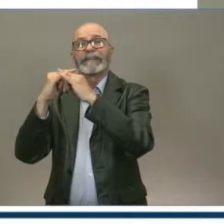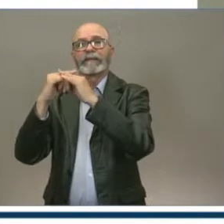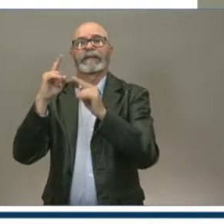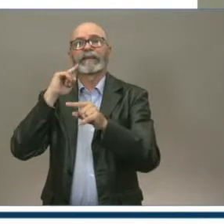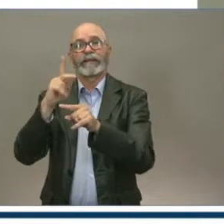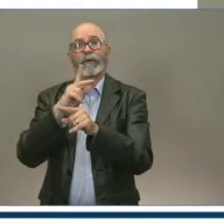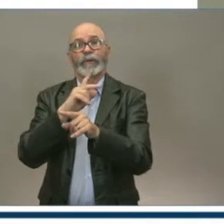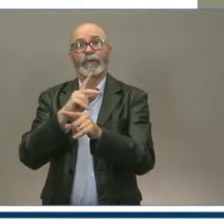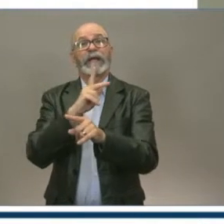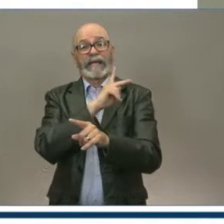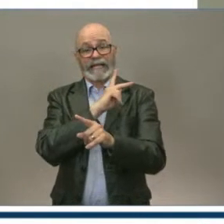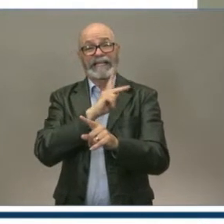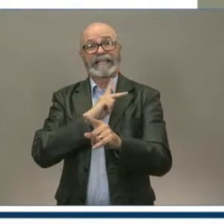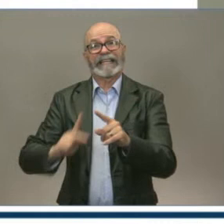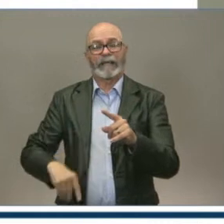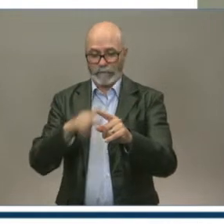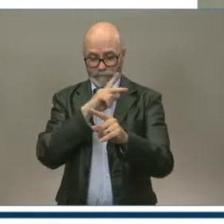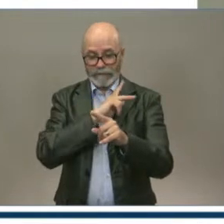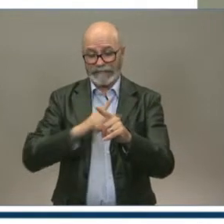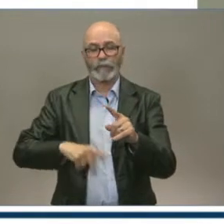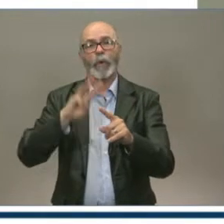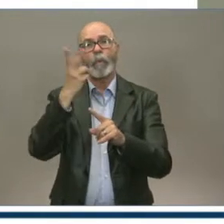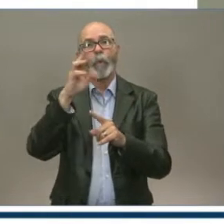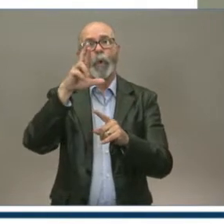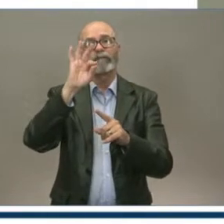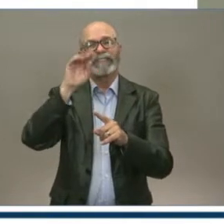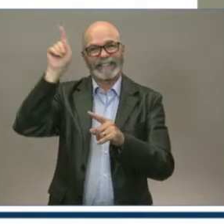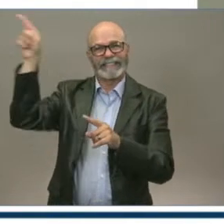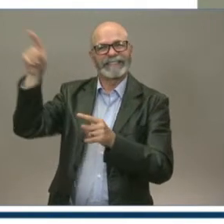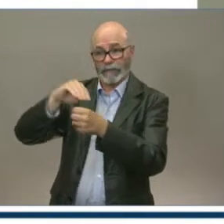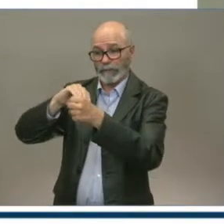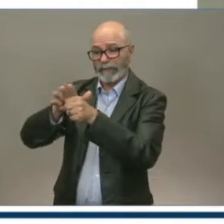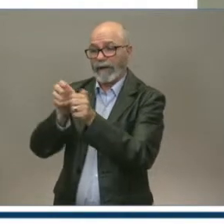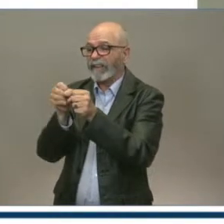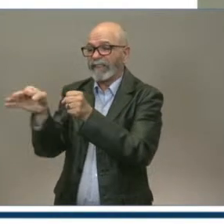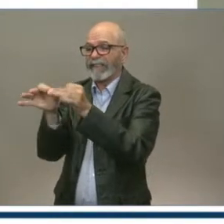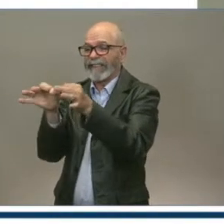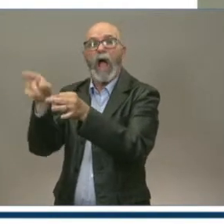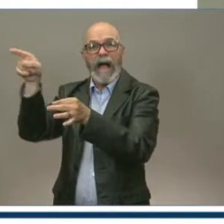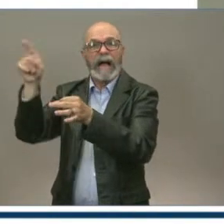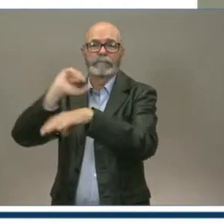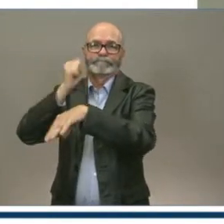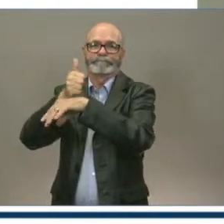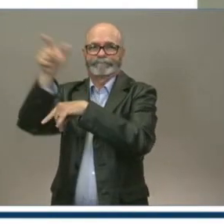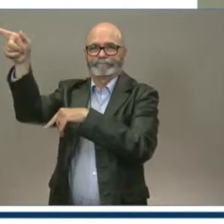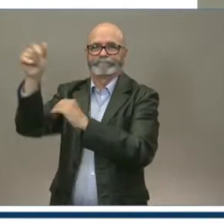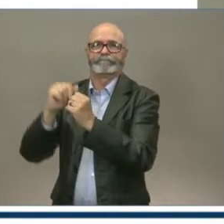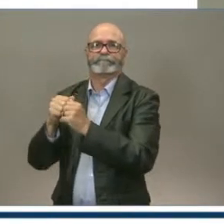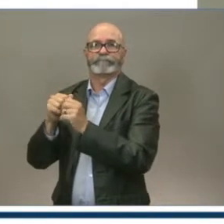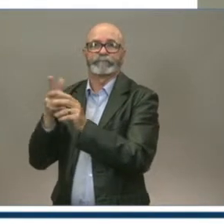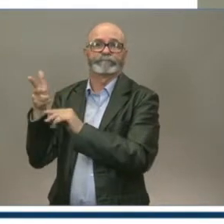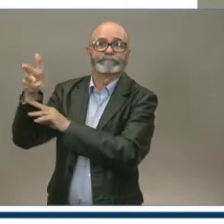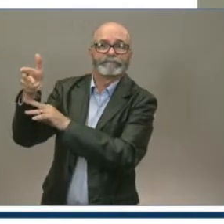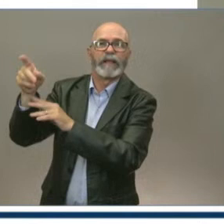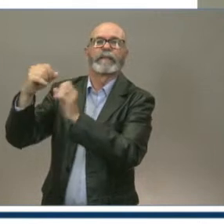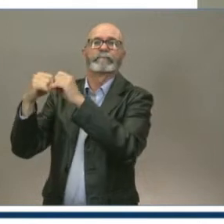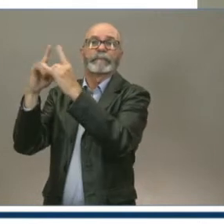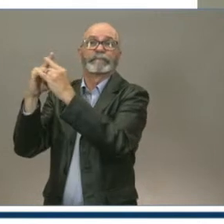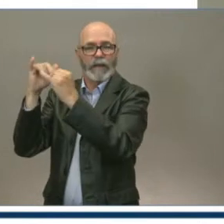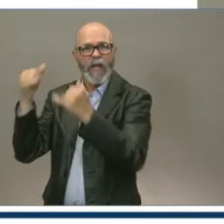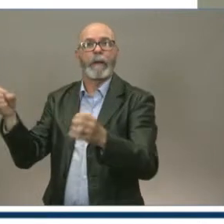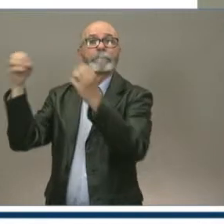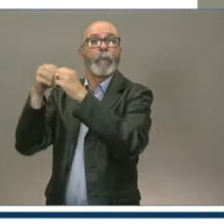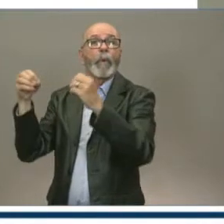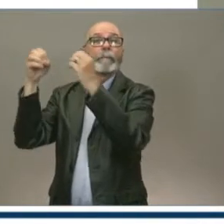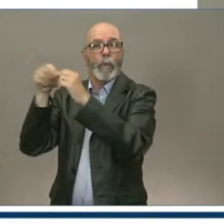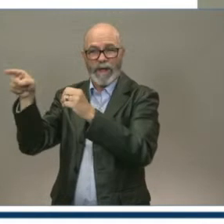Dartmouth, given the connection to a COVID-19 variant case. I'm very pleased to be able to say that no additional COVID cases were identified through all